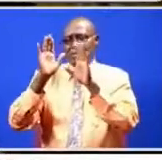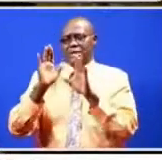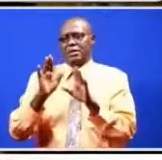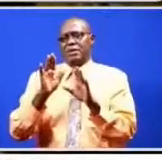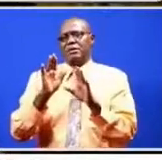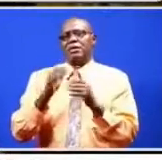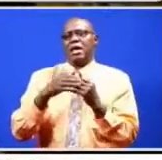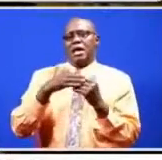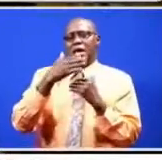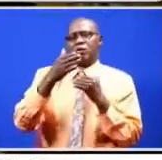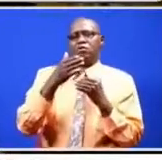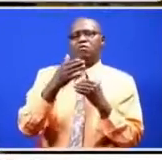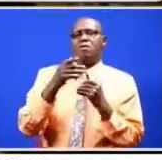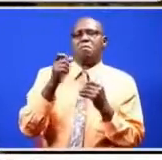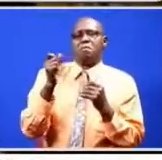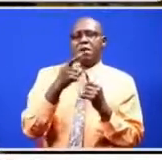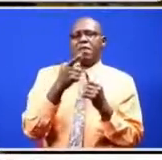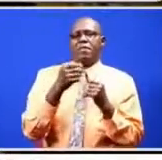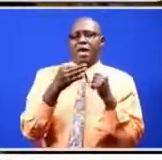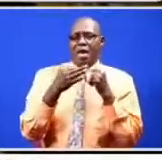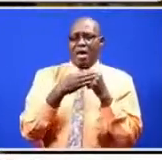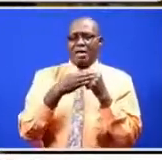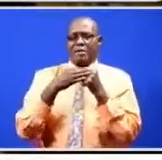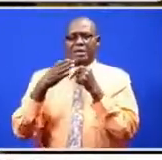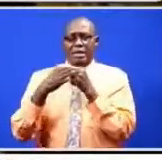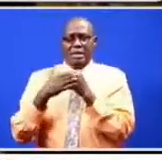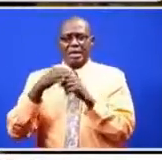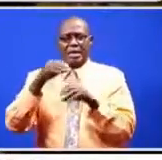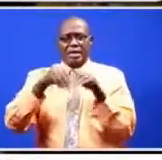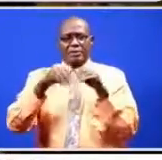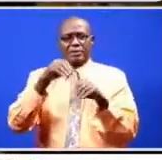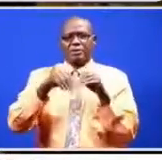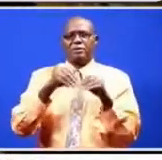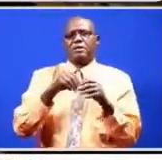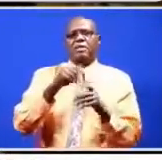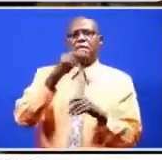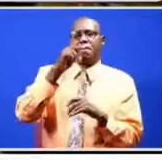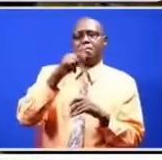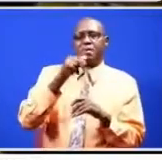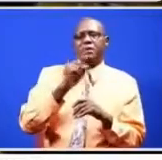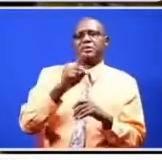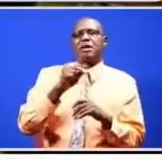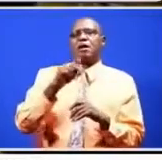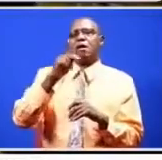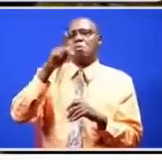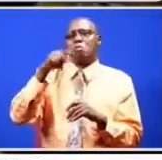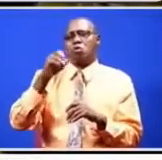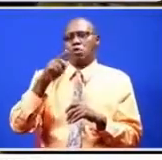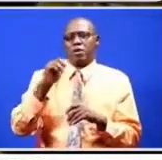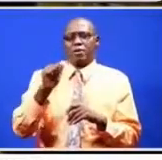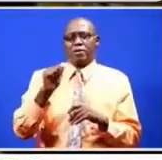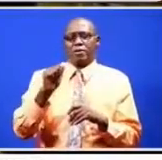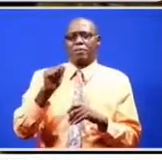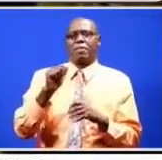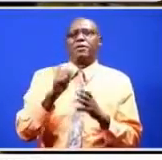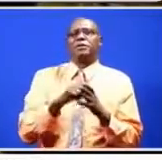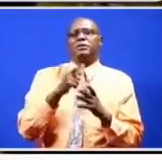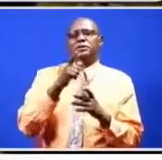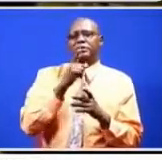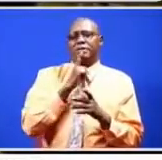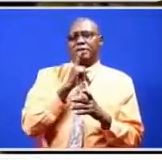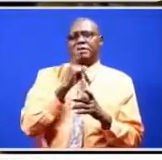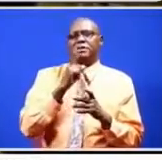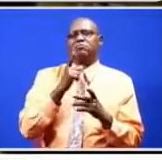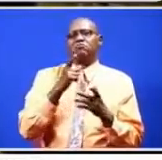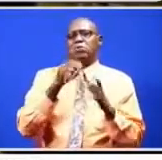elections. Kenneth Karisa, an independent candidate, and ANC's Peter Ponda maintained it was important that there is no form